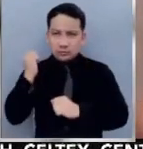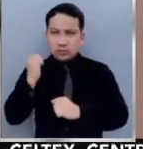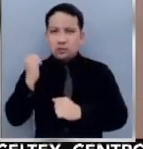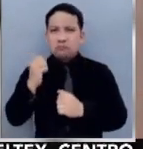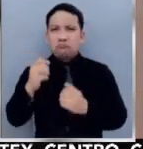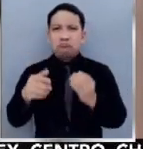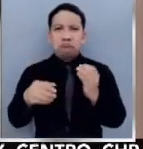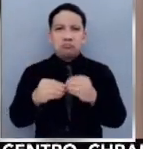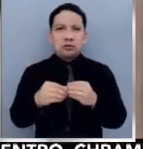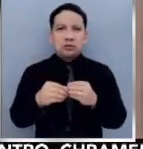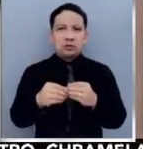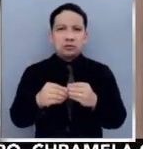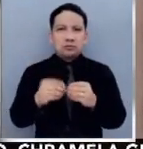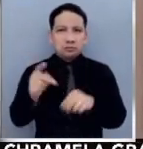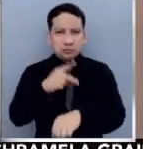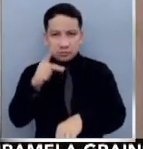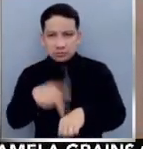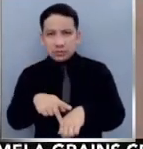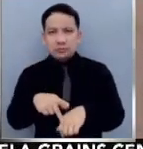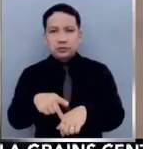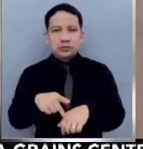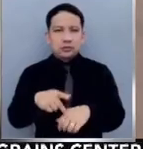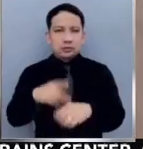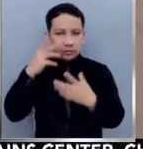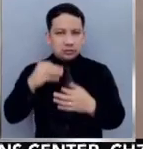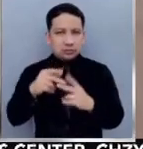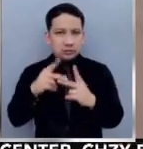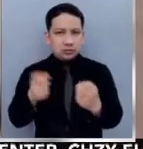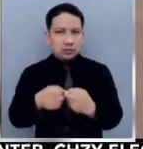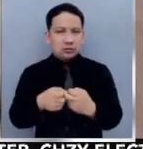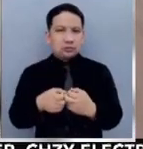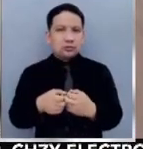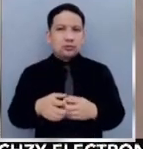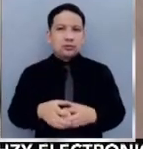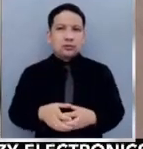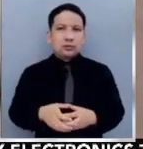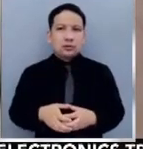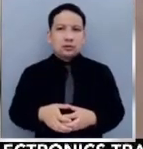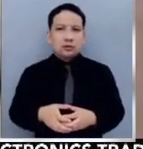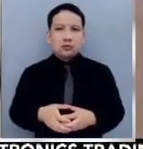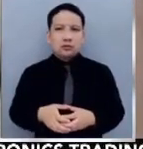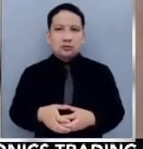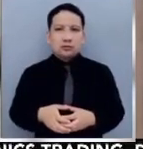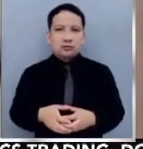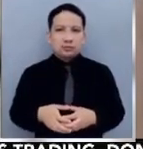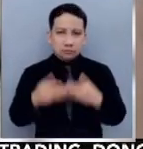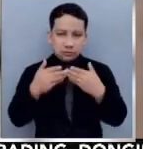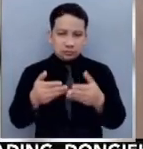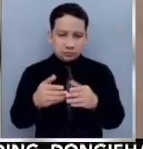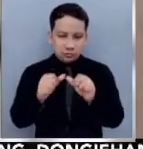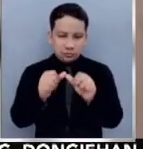of the Philippine position. But the Russian position is wrong. We are still